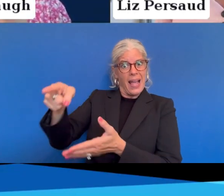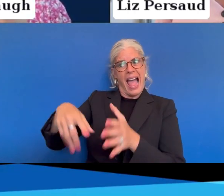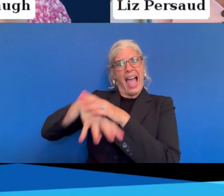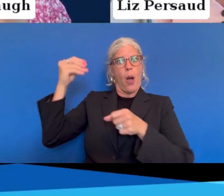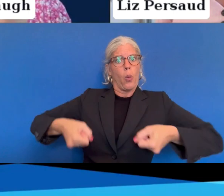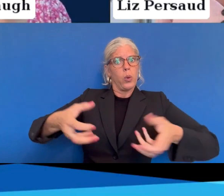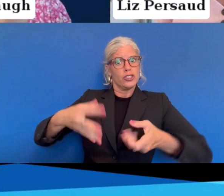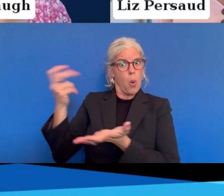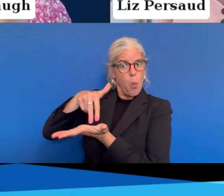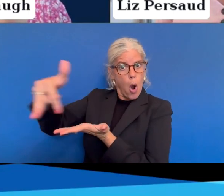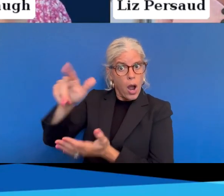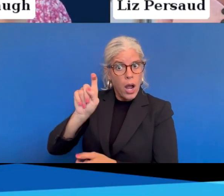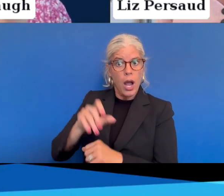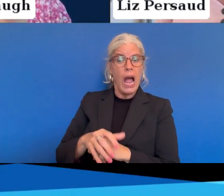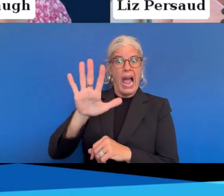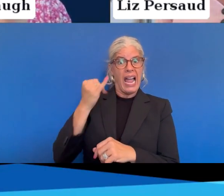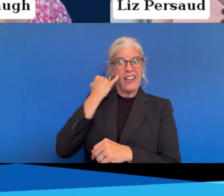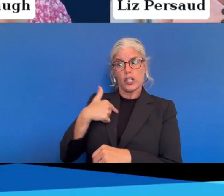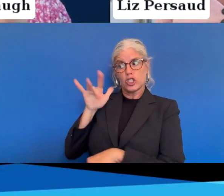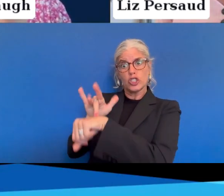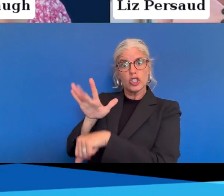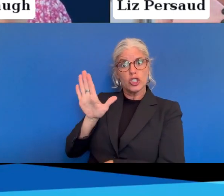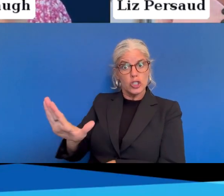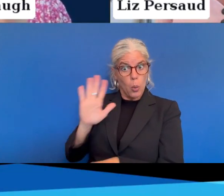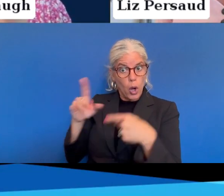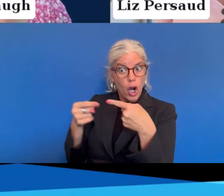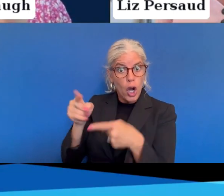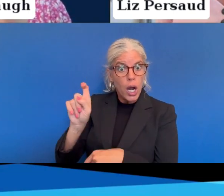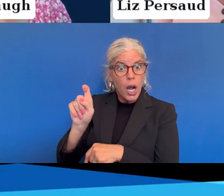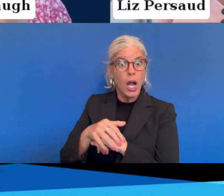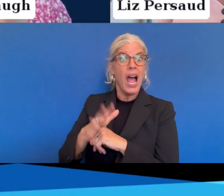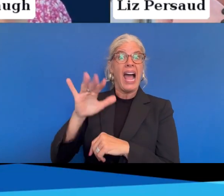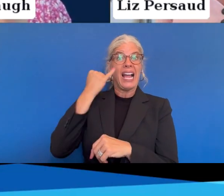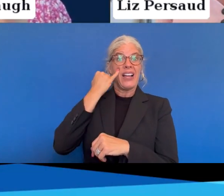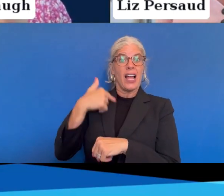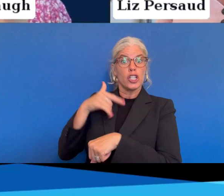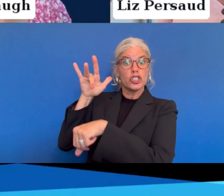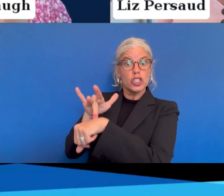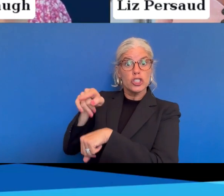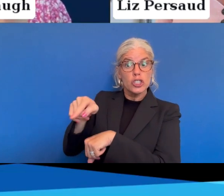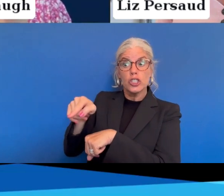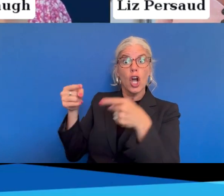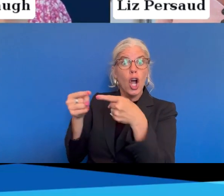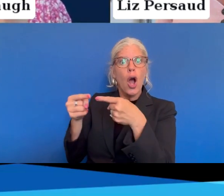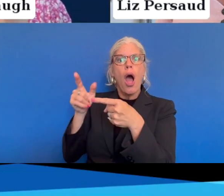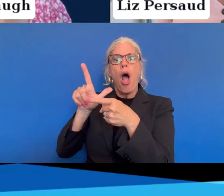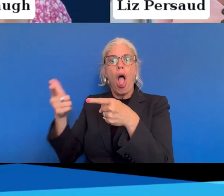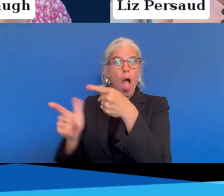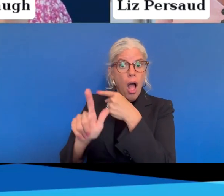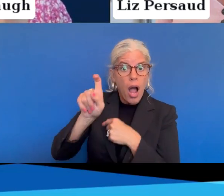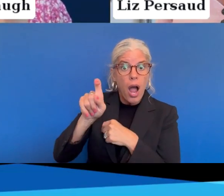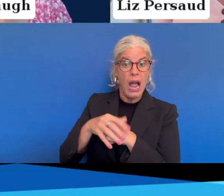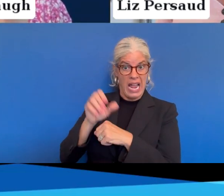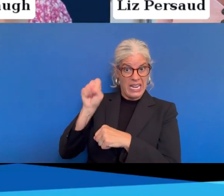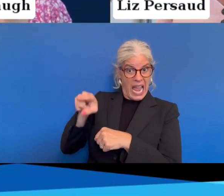be maybe if someone comes to me and they are in a wheelchair. Had I not had some of the personal and exposures in my